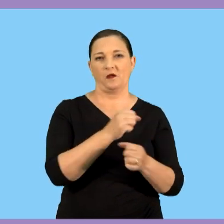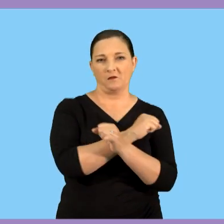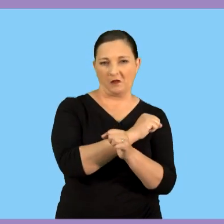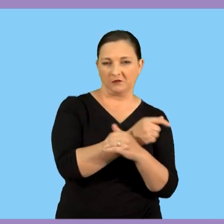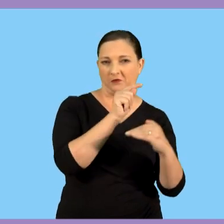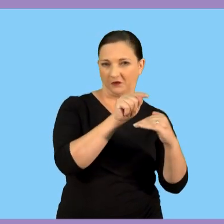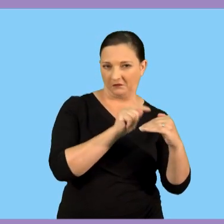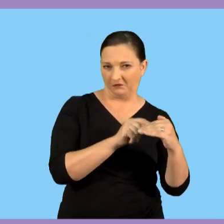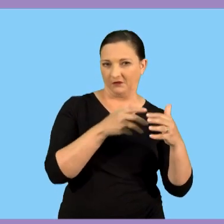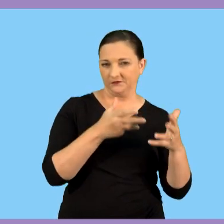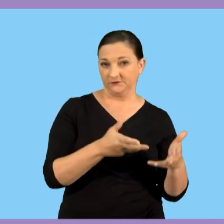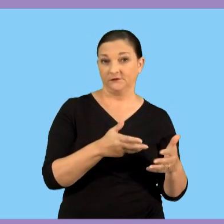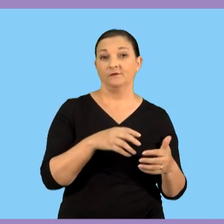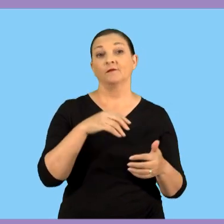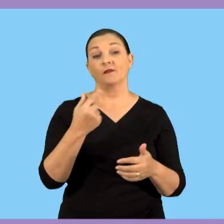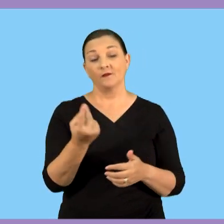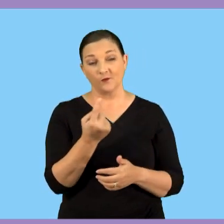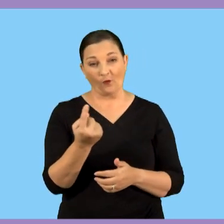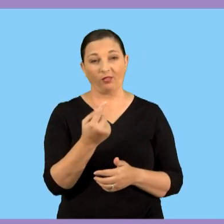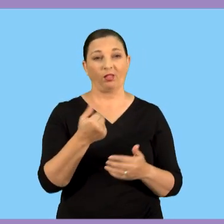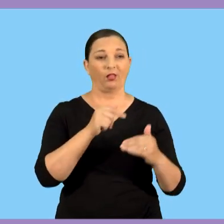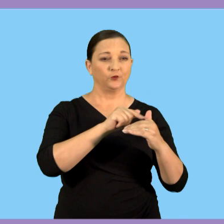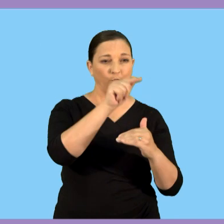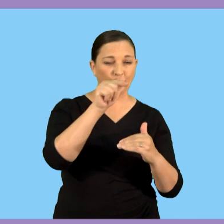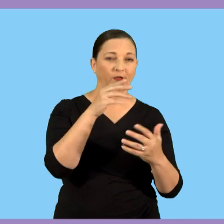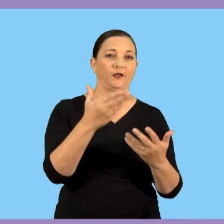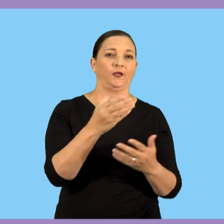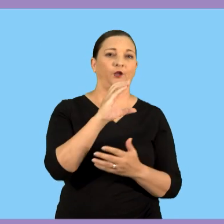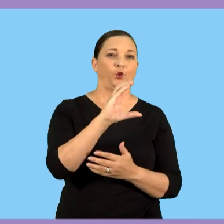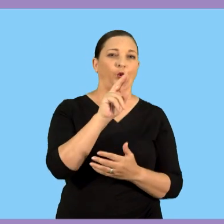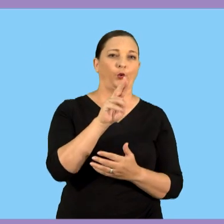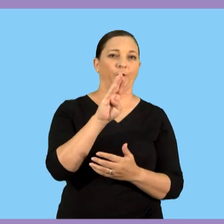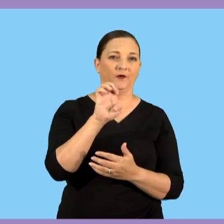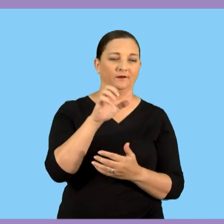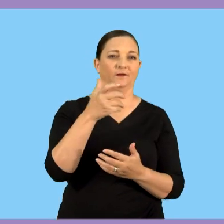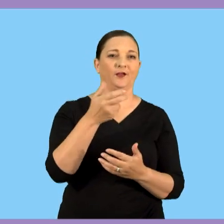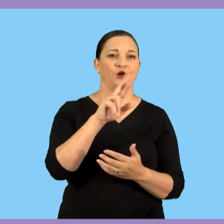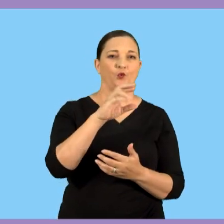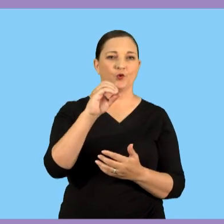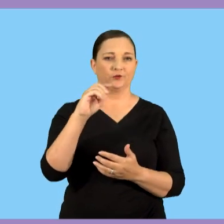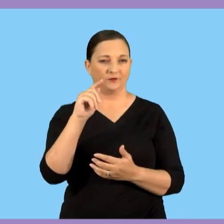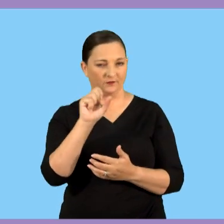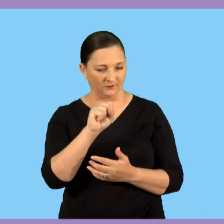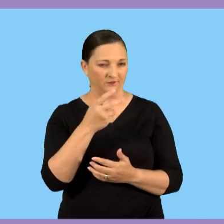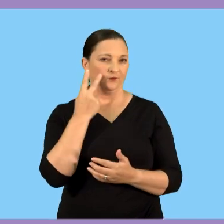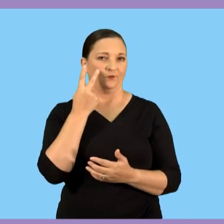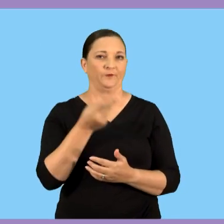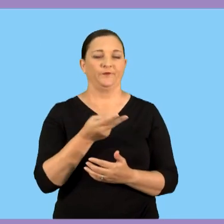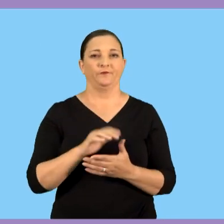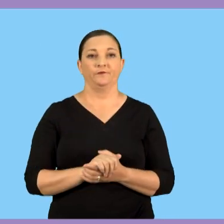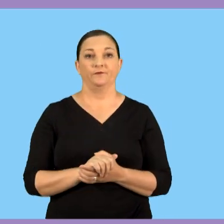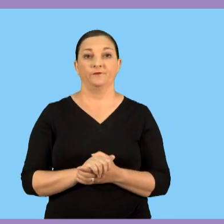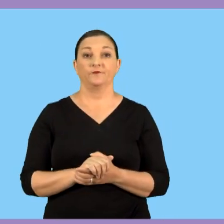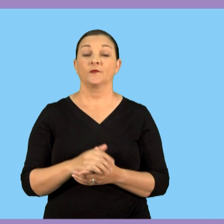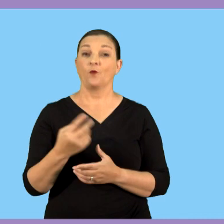integers, and we also looked at the square numbers, the cube numbers, the square roots, and the cube roots of integers.